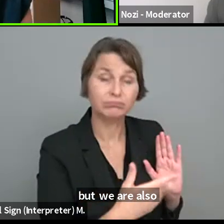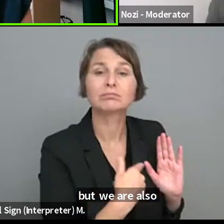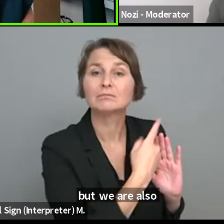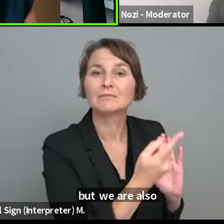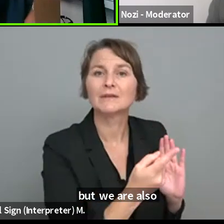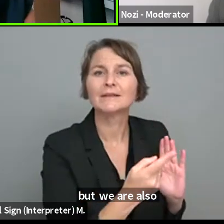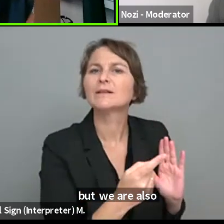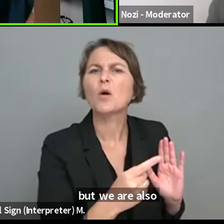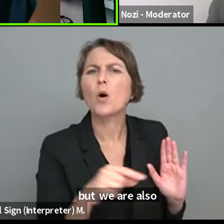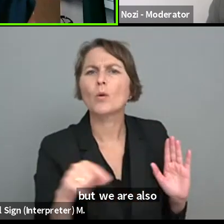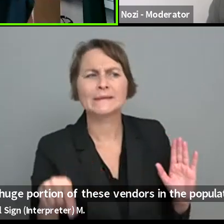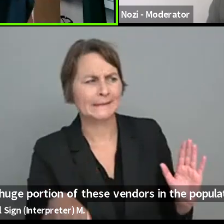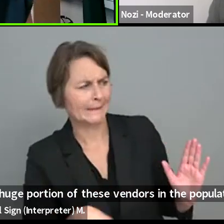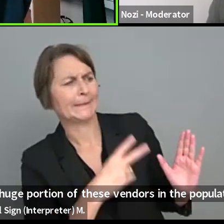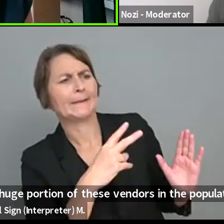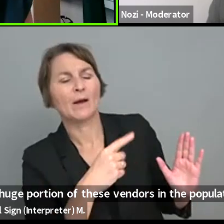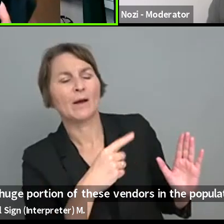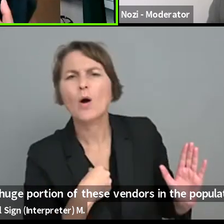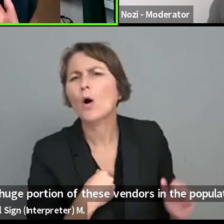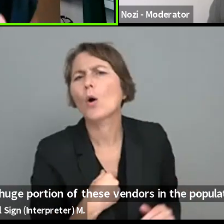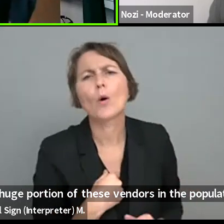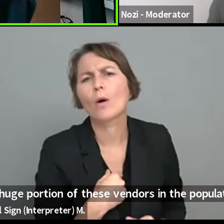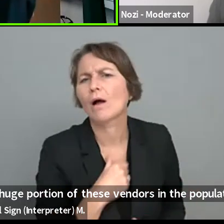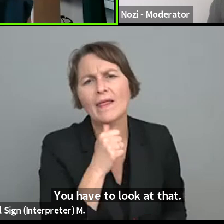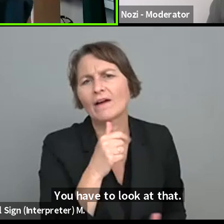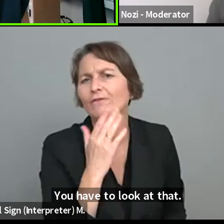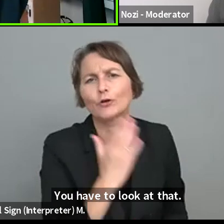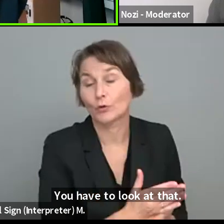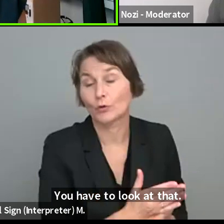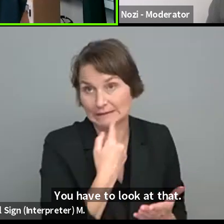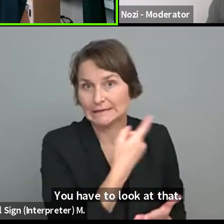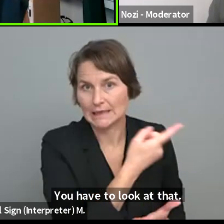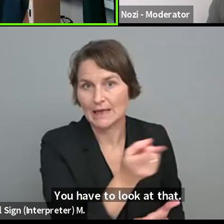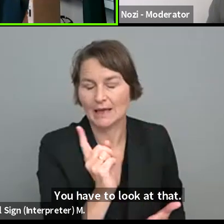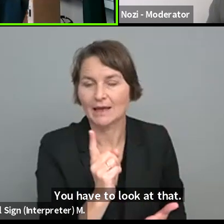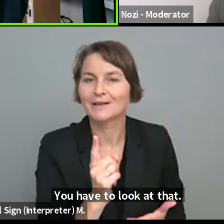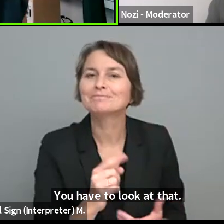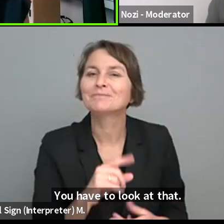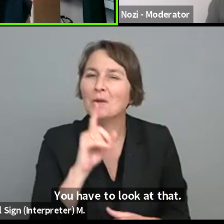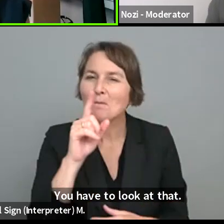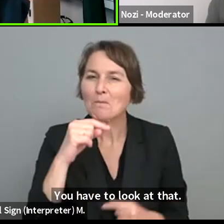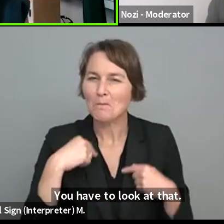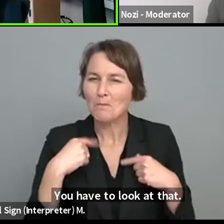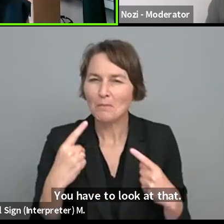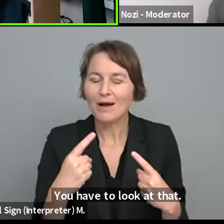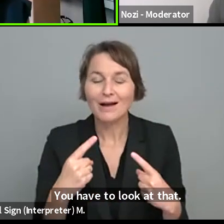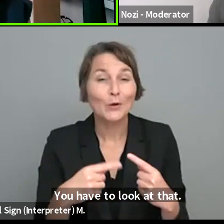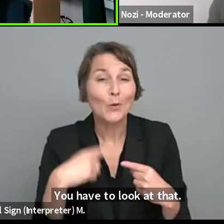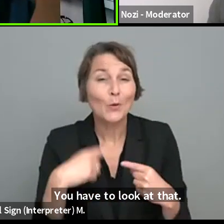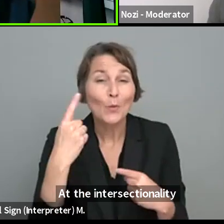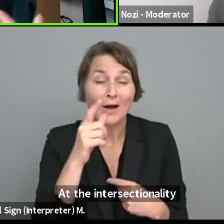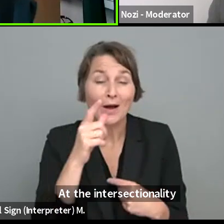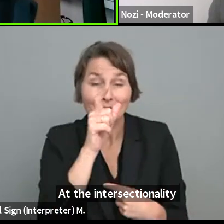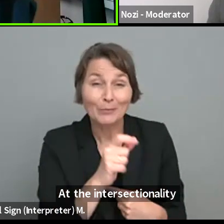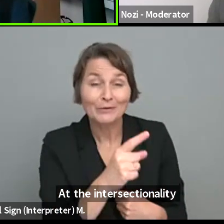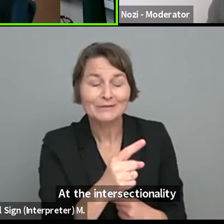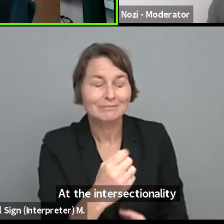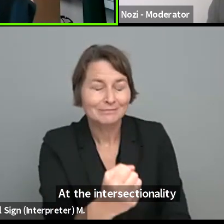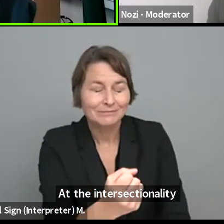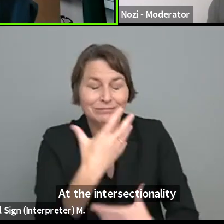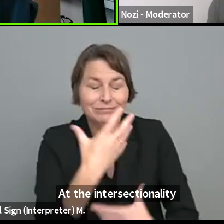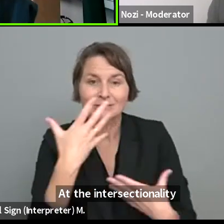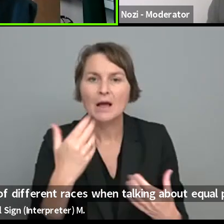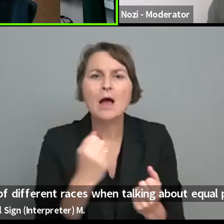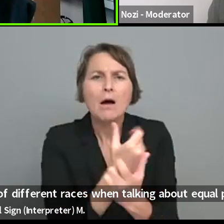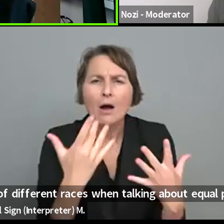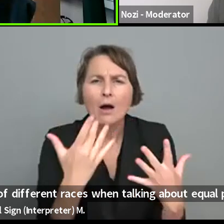be a reason why you don't deserve it. One of the biggest things that inspired me and gave me the strength was seeing how many women have been fighting the same